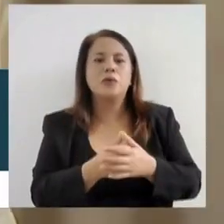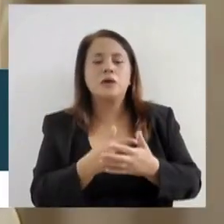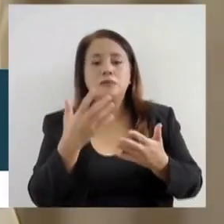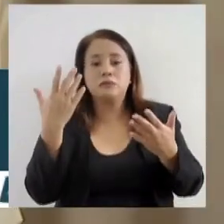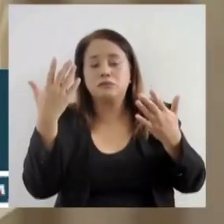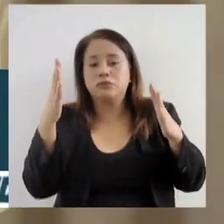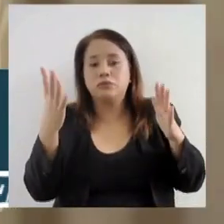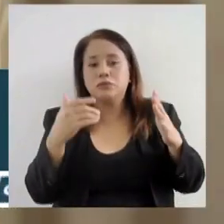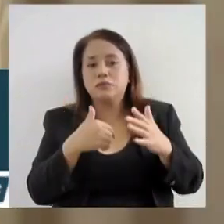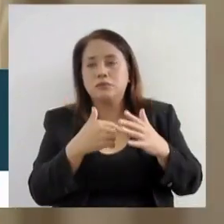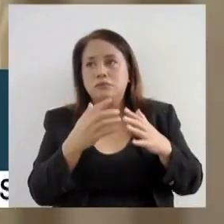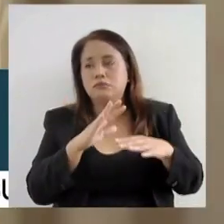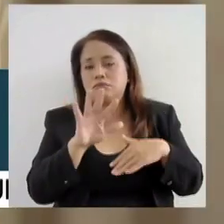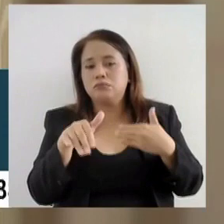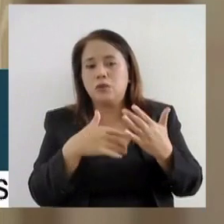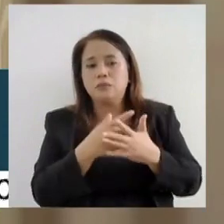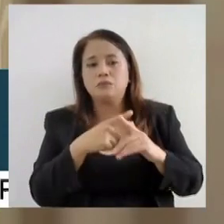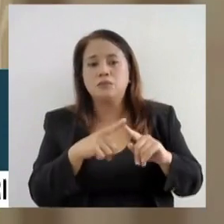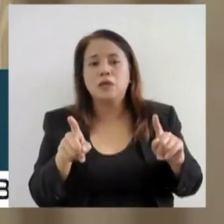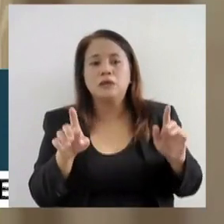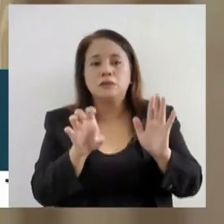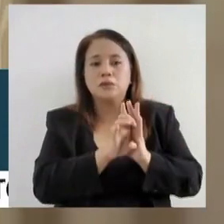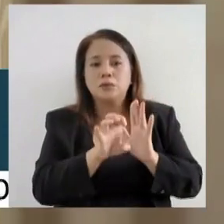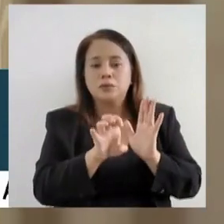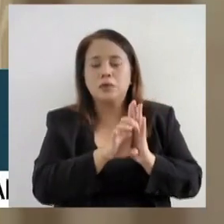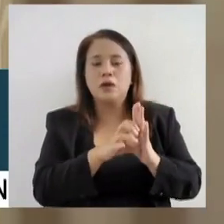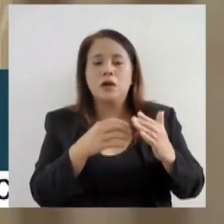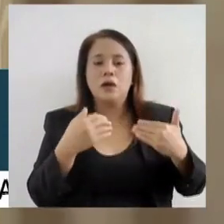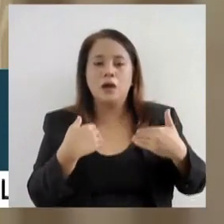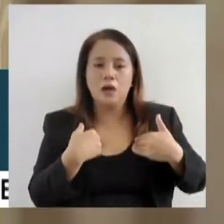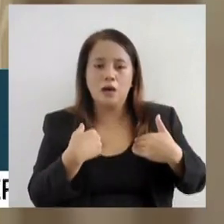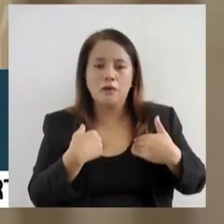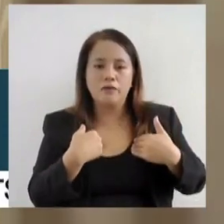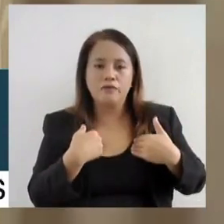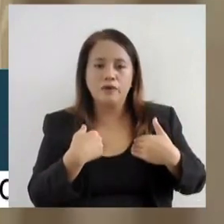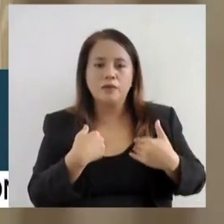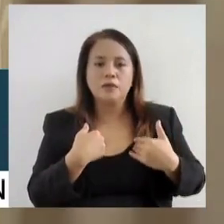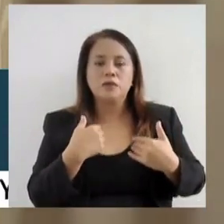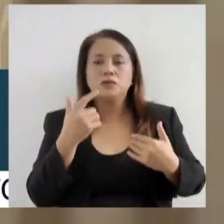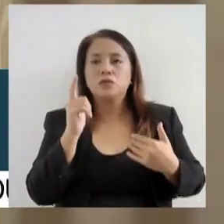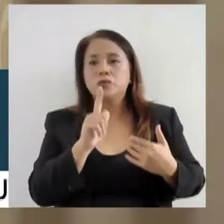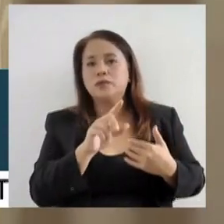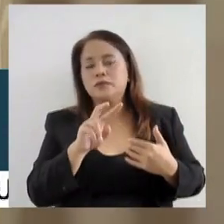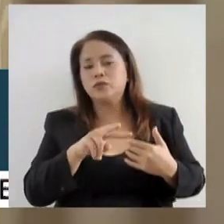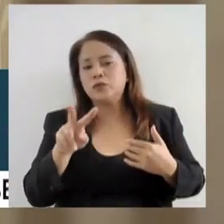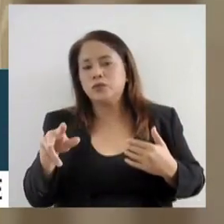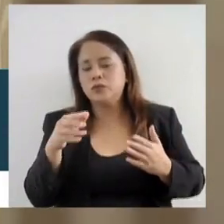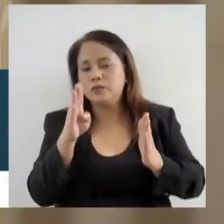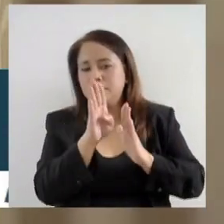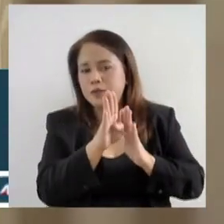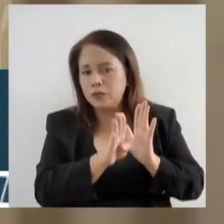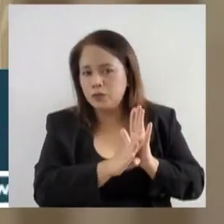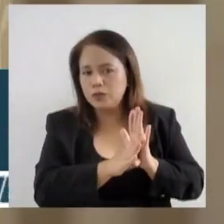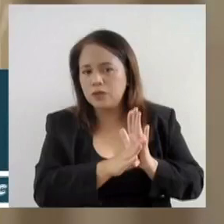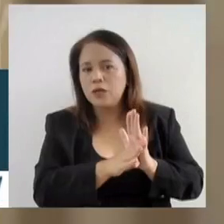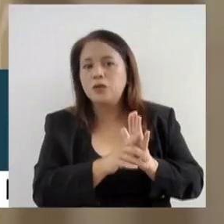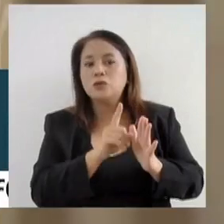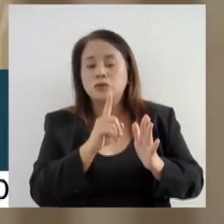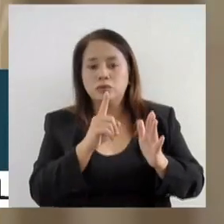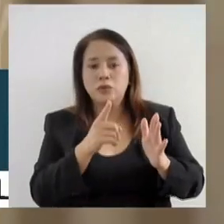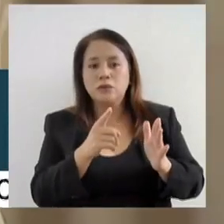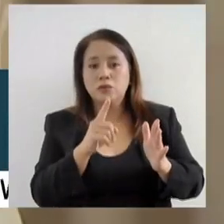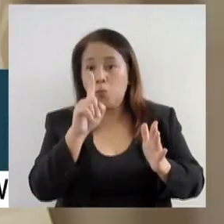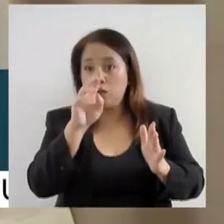and everything, but for example, we came back from China with pledges of 22 billion. Let's say we get actual out of that